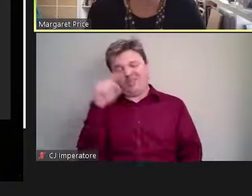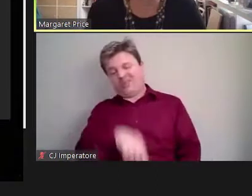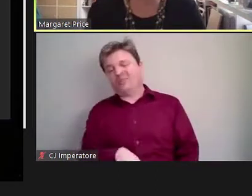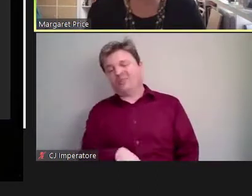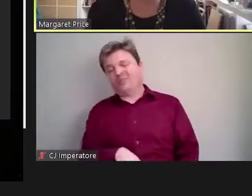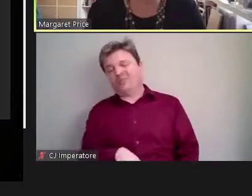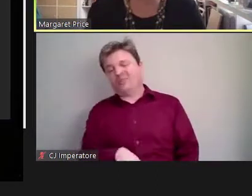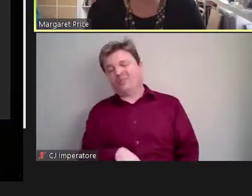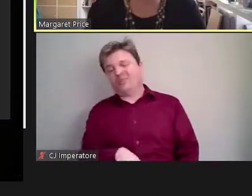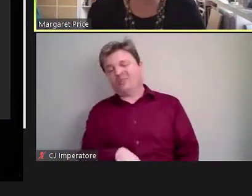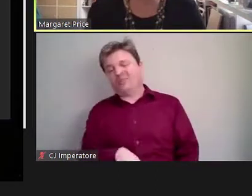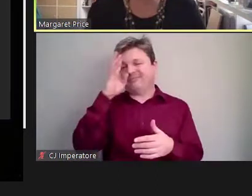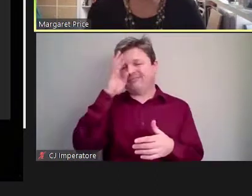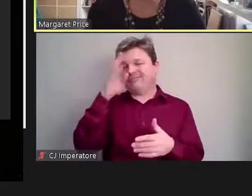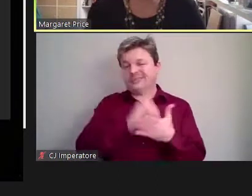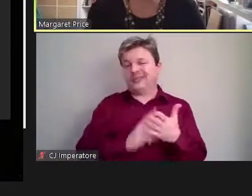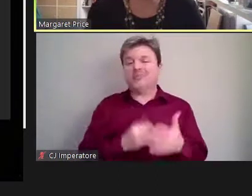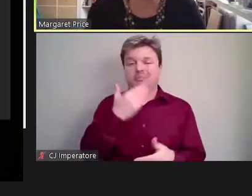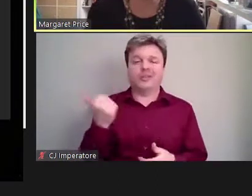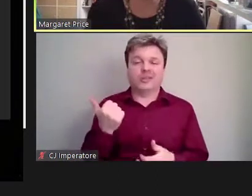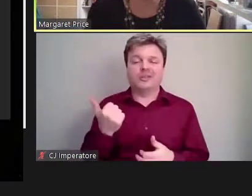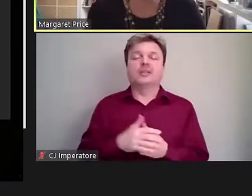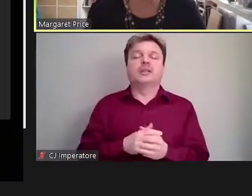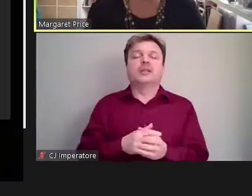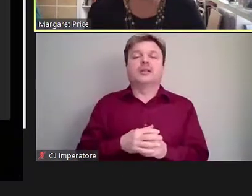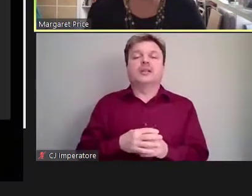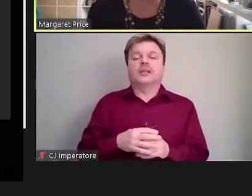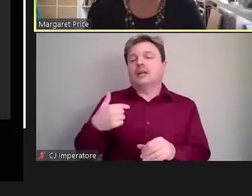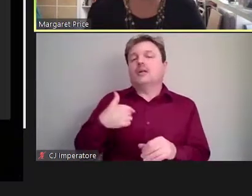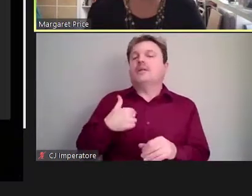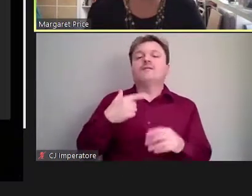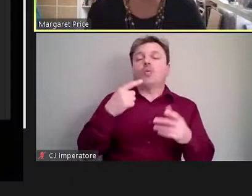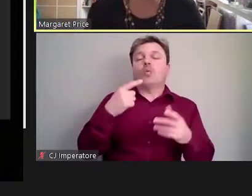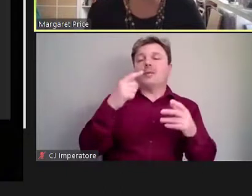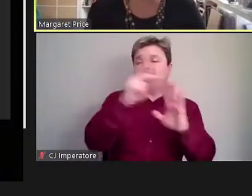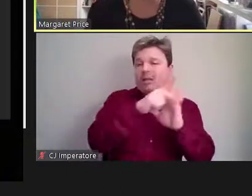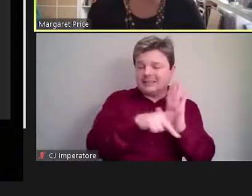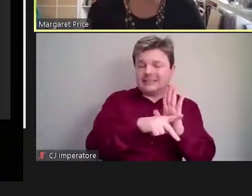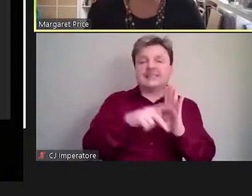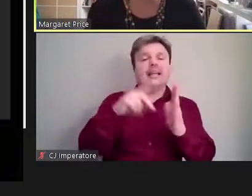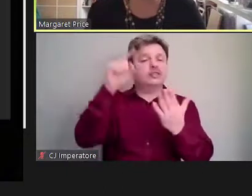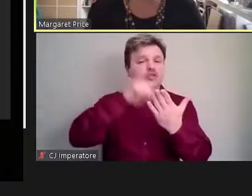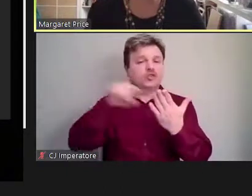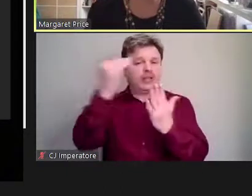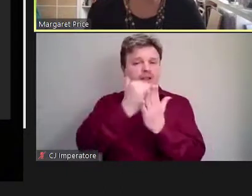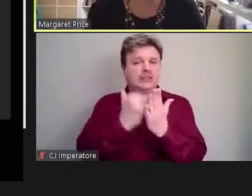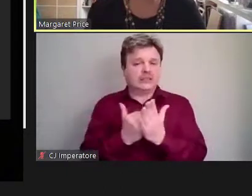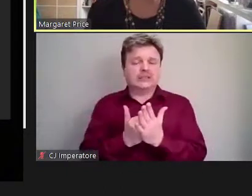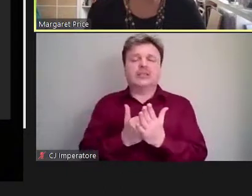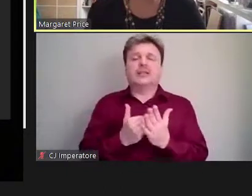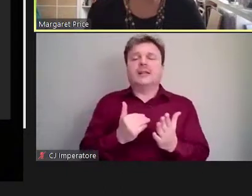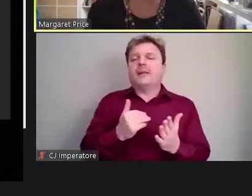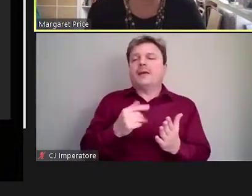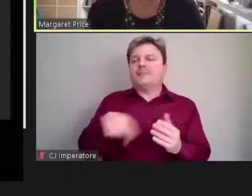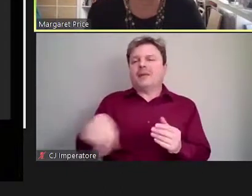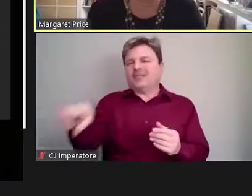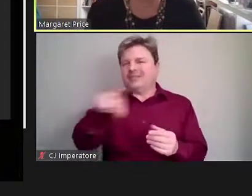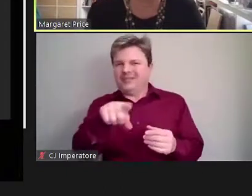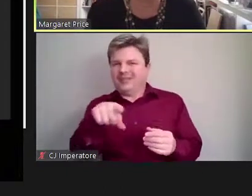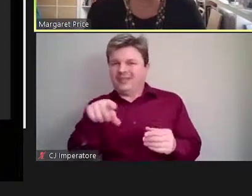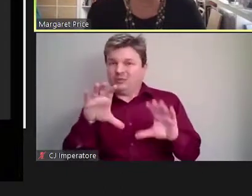The main thing that I would urge in terms of writing policies and checklists, again, I'm not sure this is something this particular group needs a lot of schooling